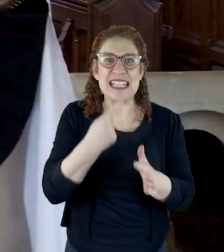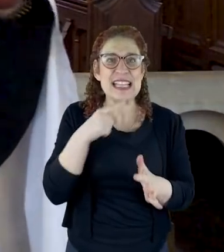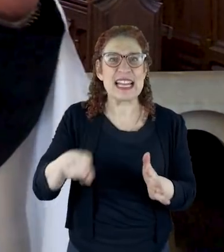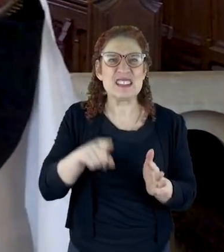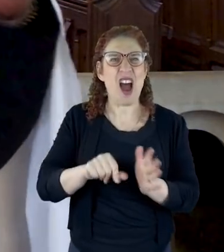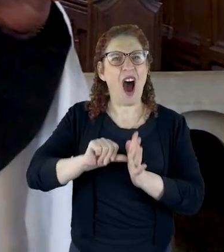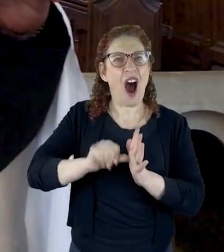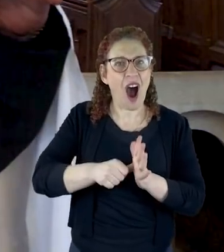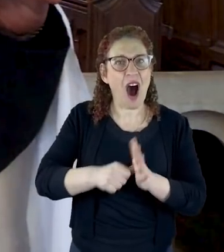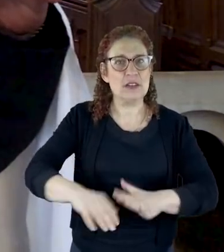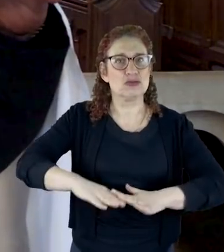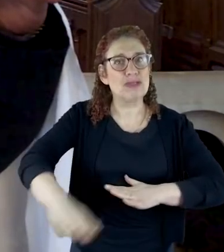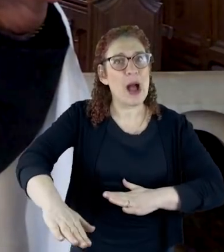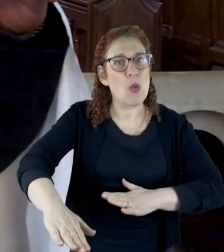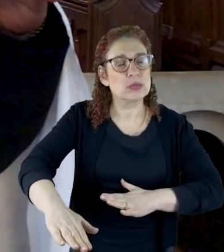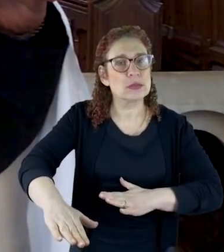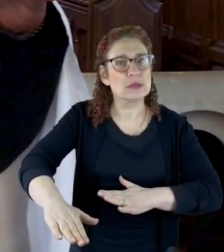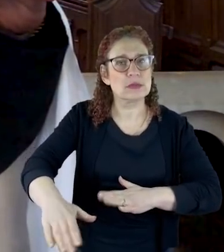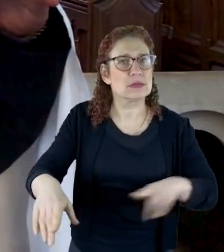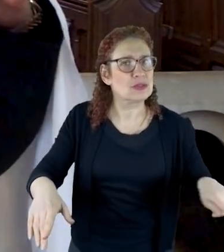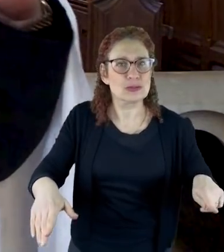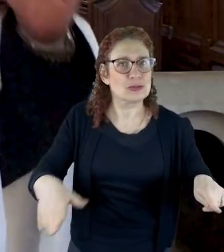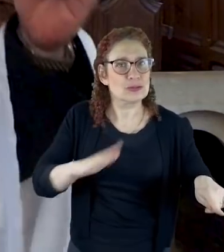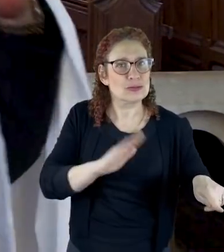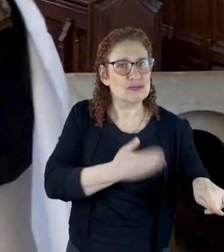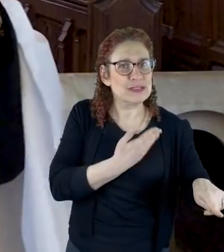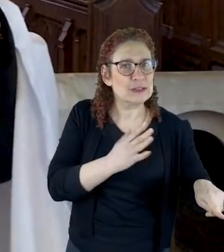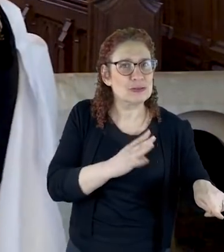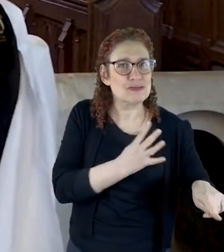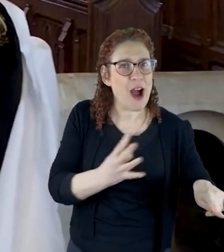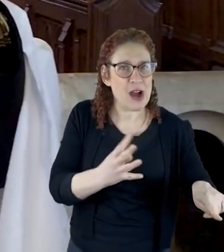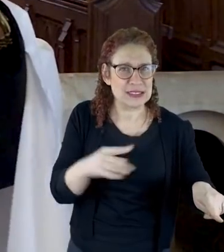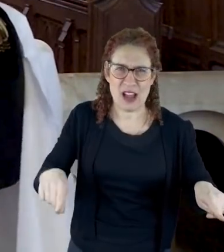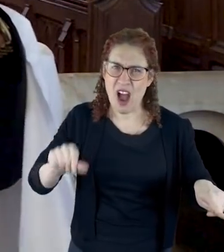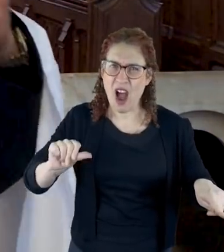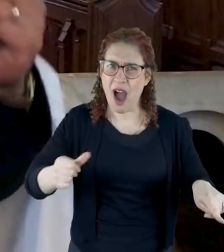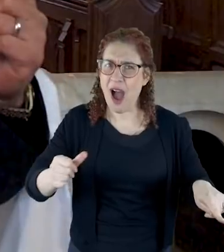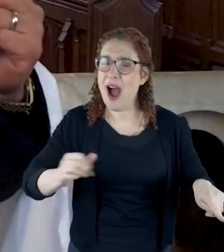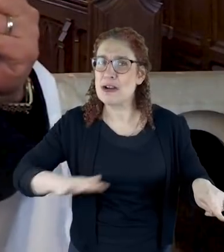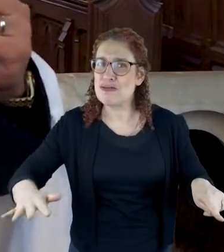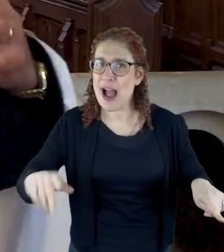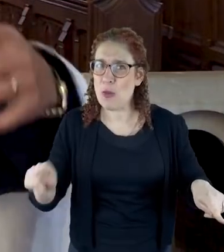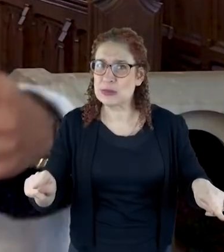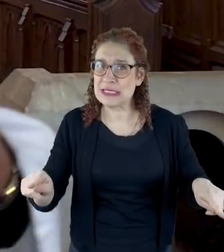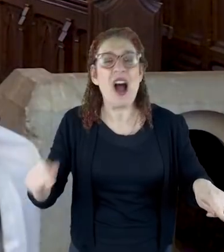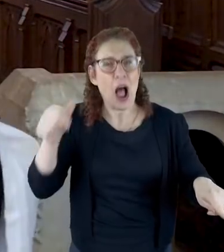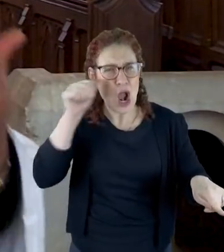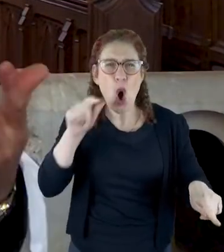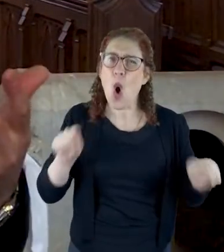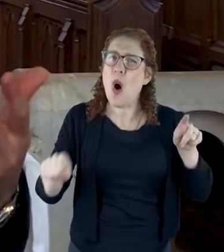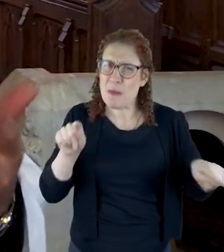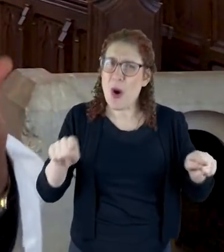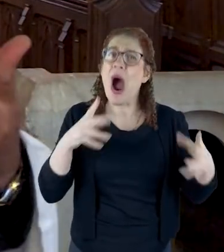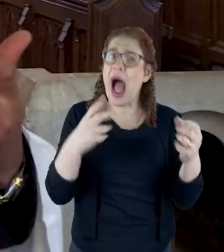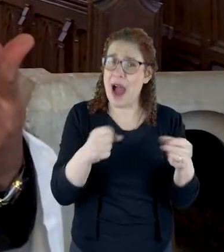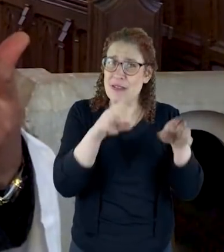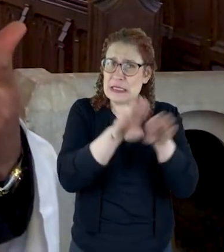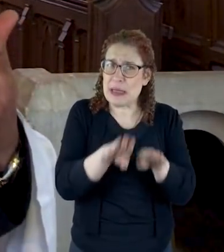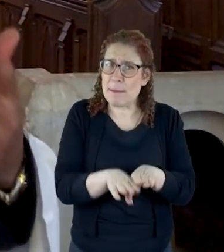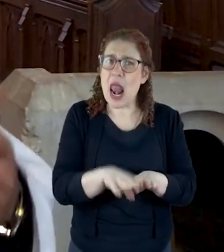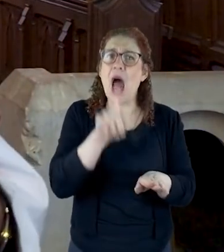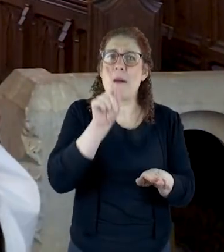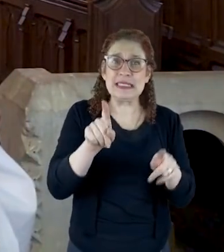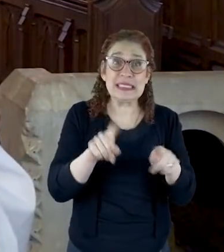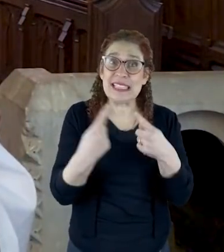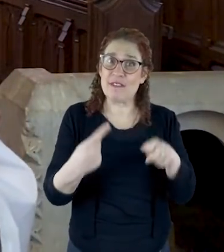sat on hard ground. And although the miracles are similar, Matthew has emphasized differences